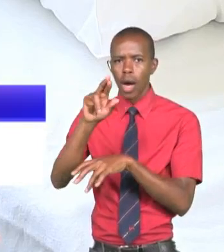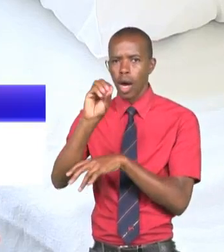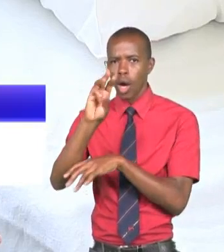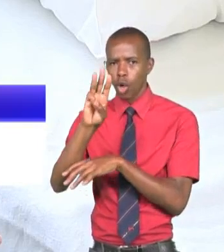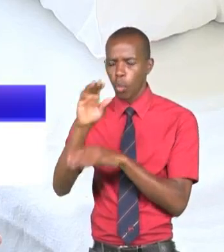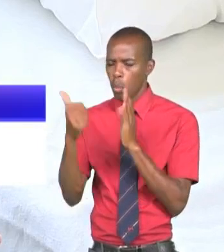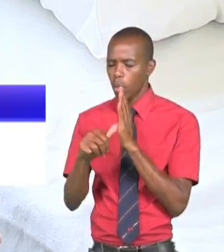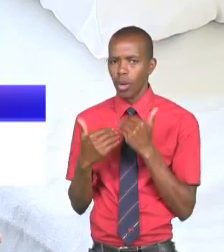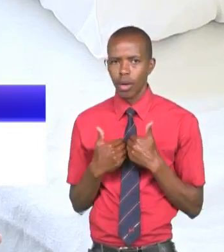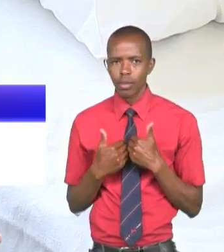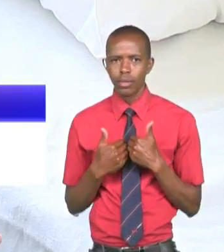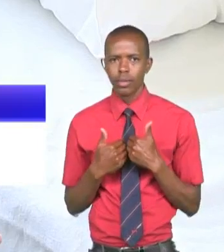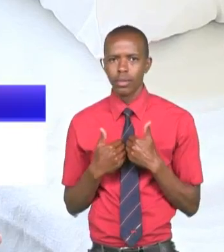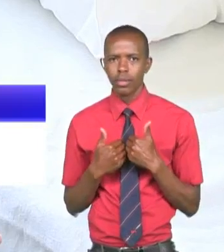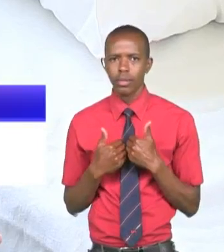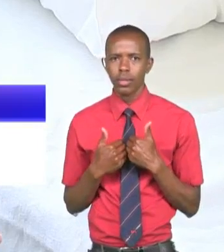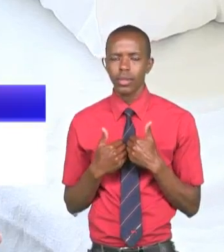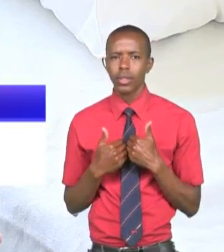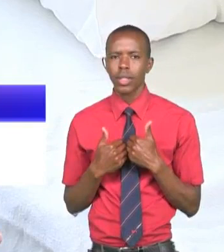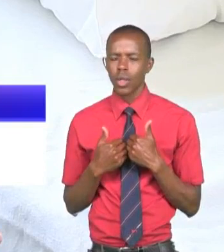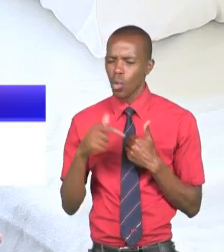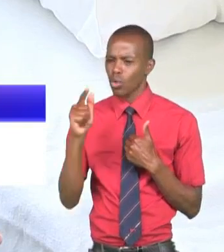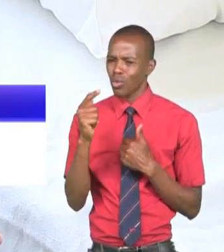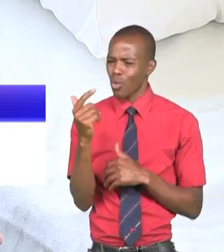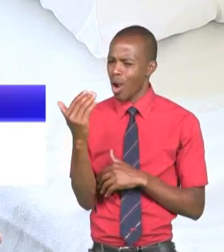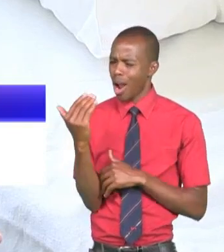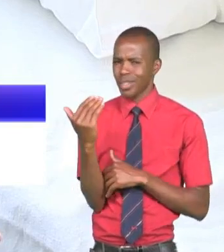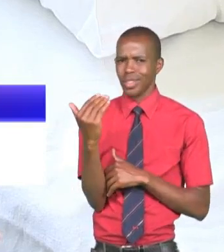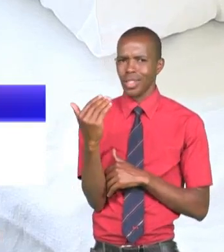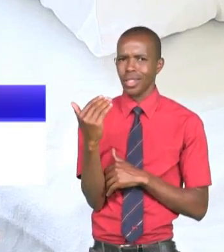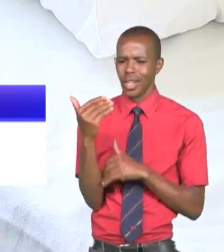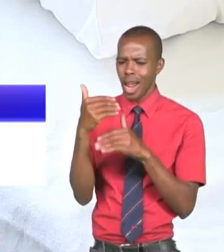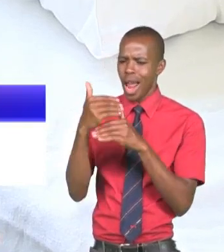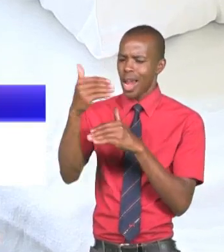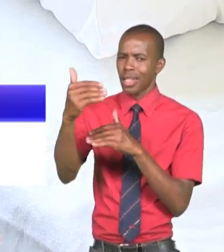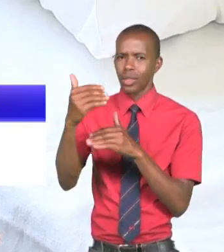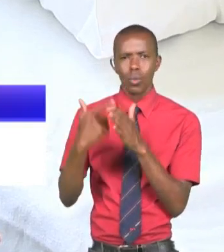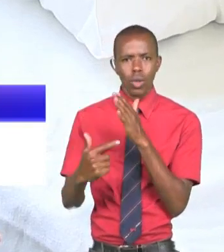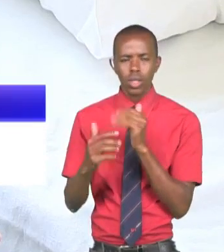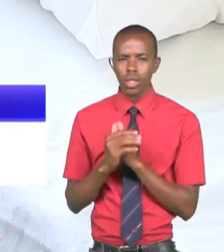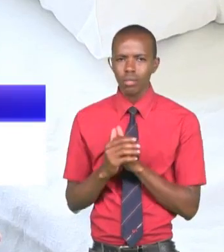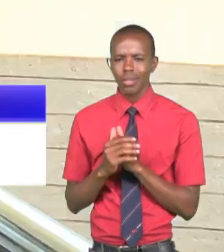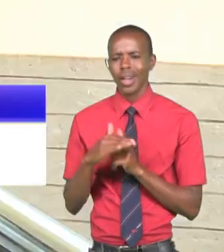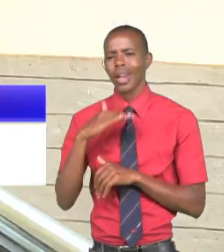you are told it is an issue, now you ask, what is next for me? Is it